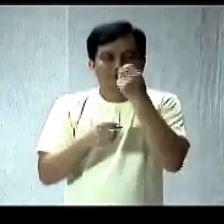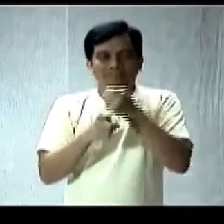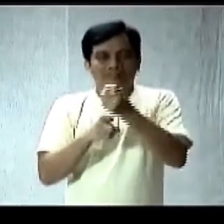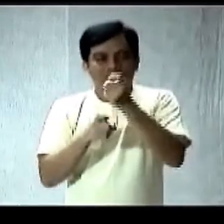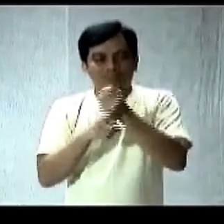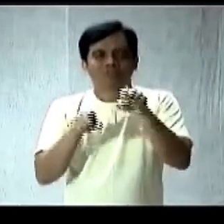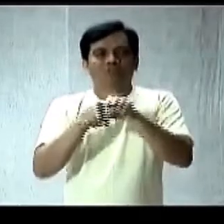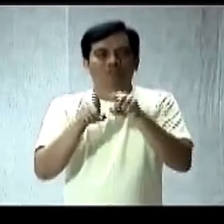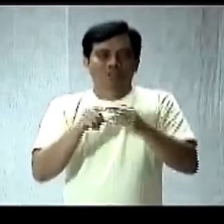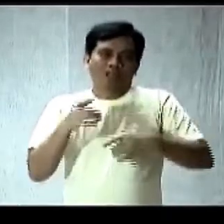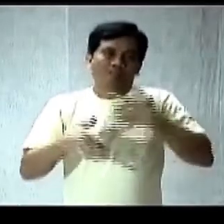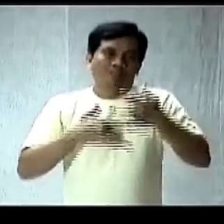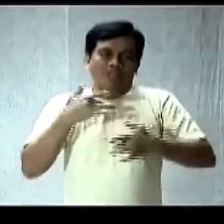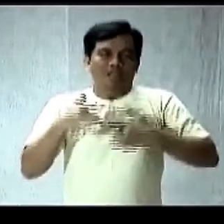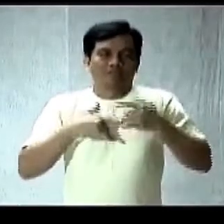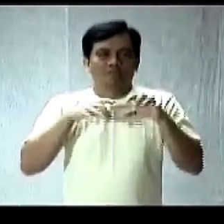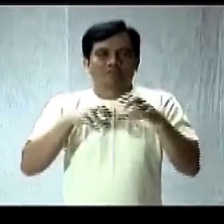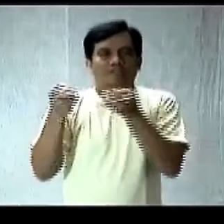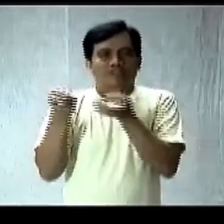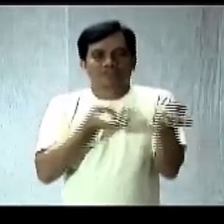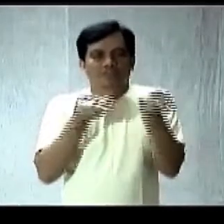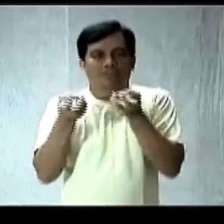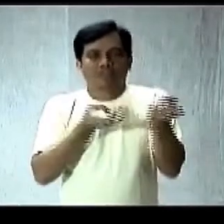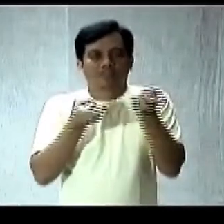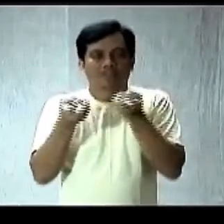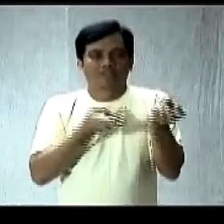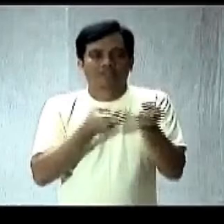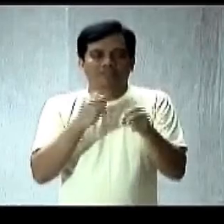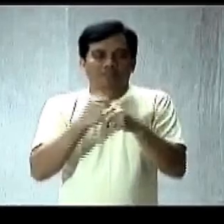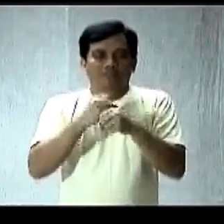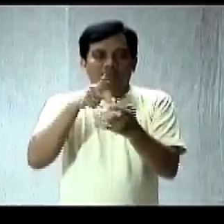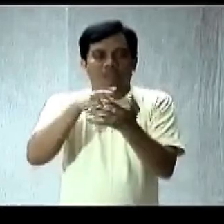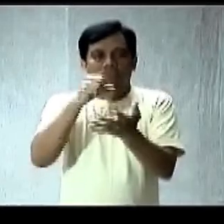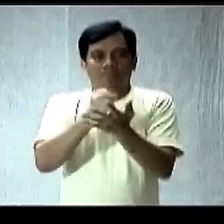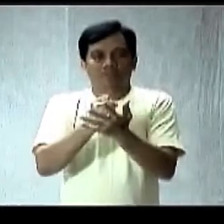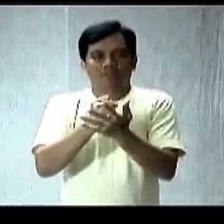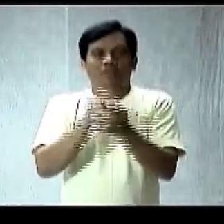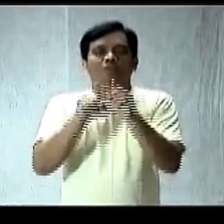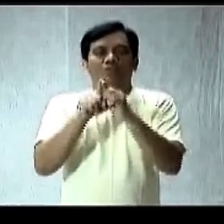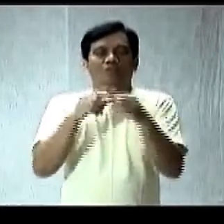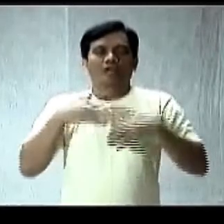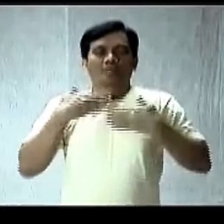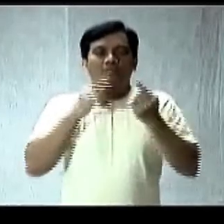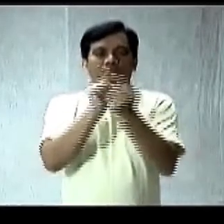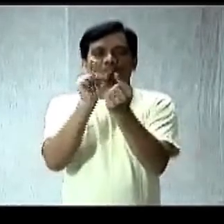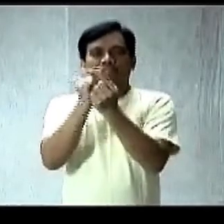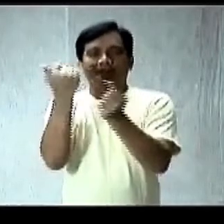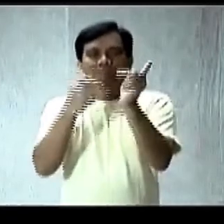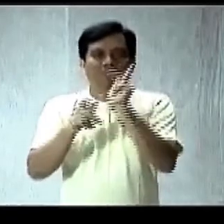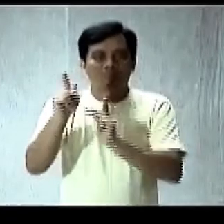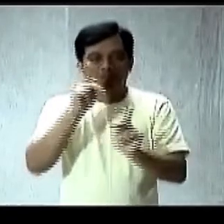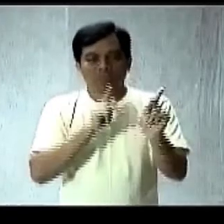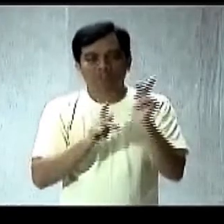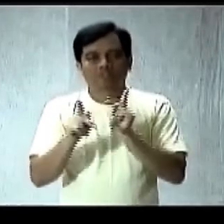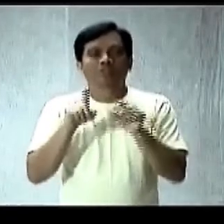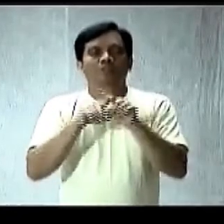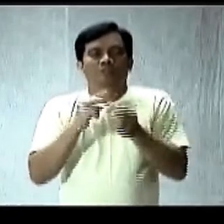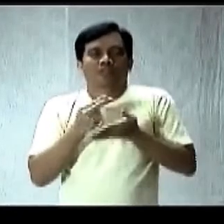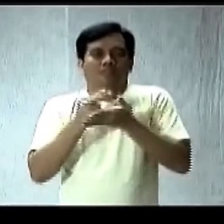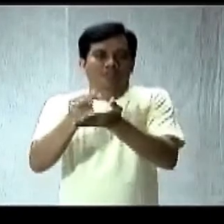of them. Of course, I'm happy here working as an encoder, of course, for the passport. I'm also happy meeting other people and